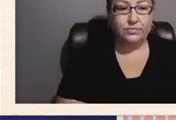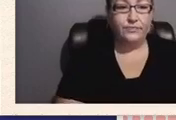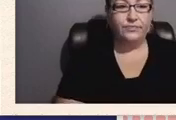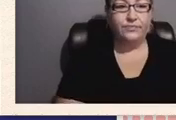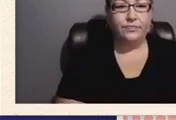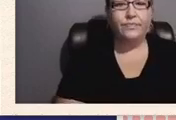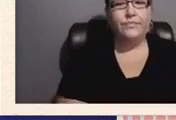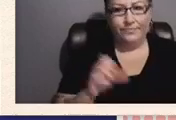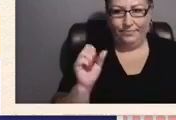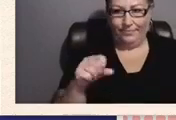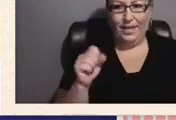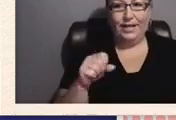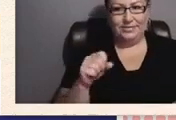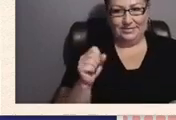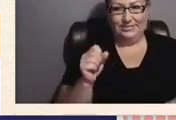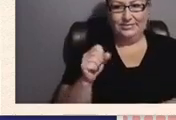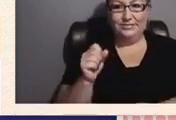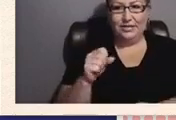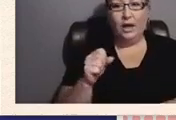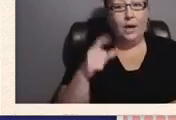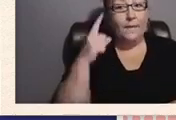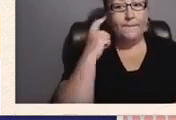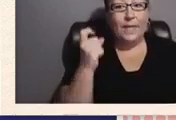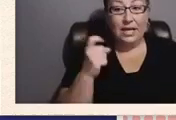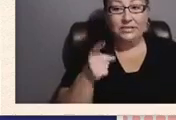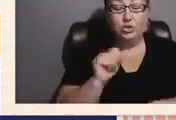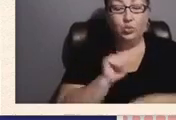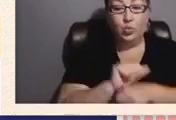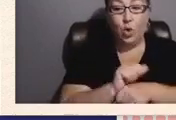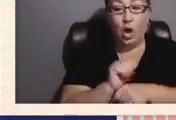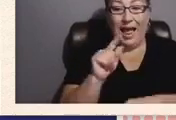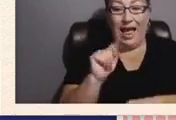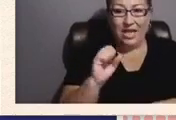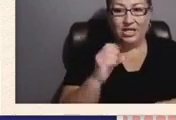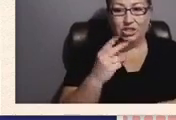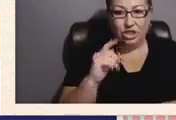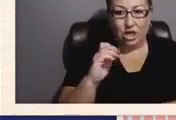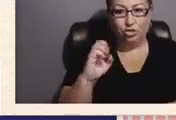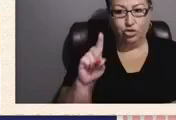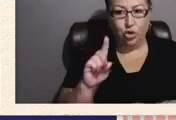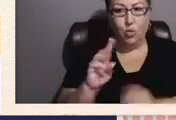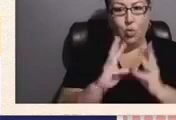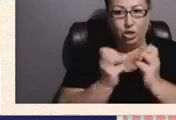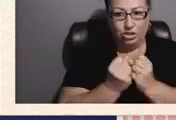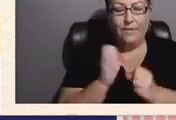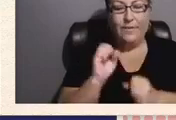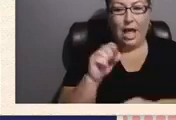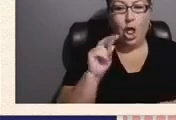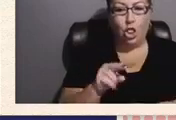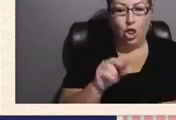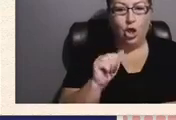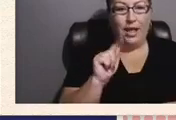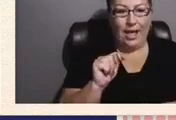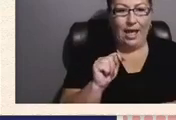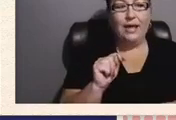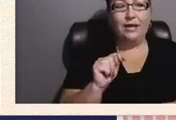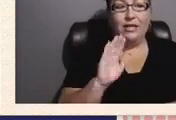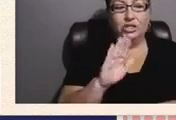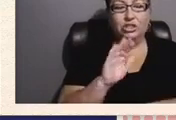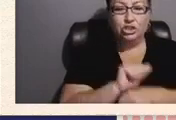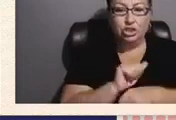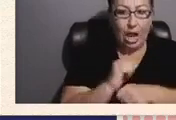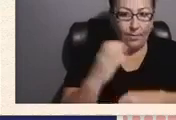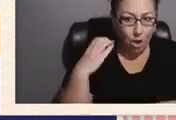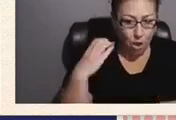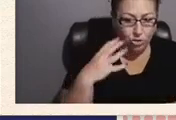Yes, he is, because he's working at a sheltered workshop and they could look at the subsidies of his job coach and the type of work